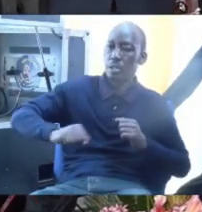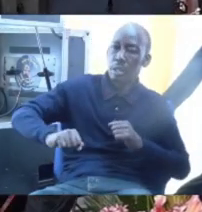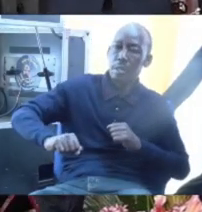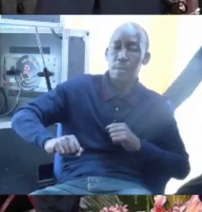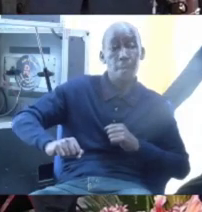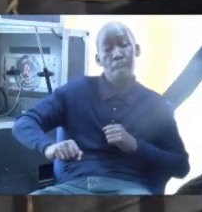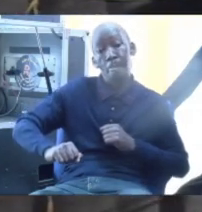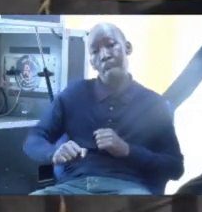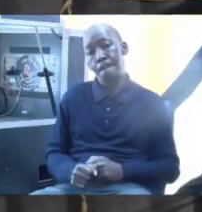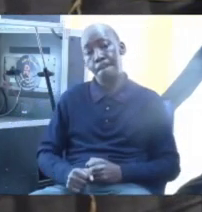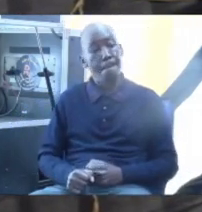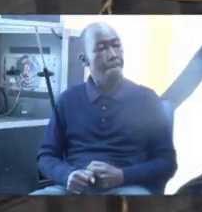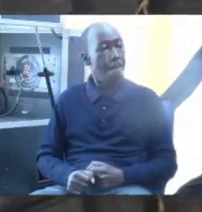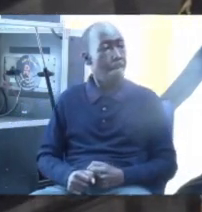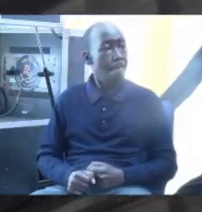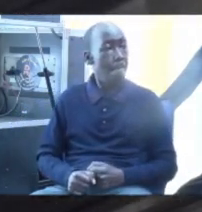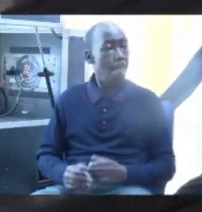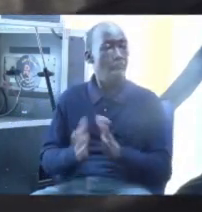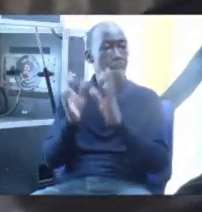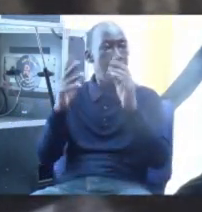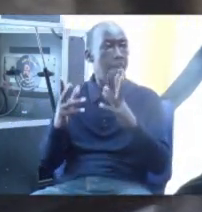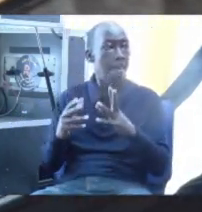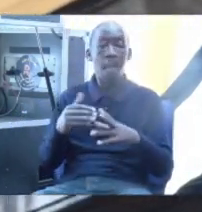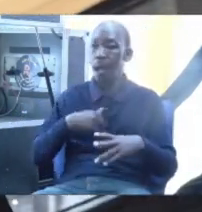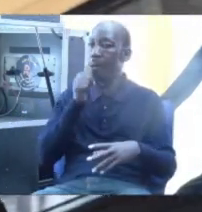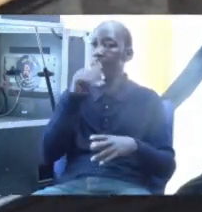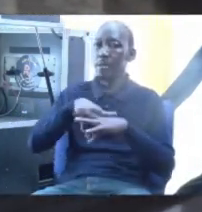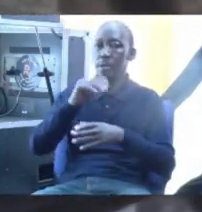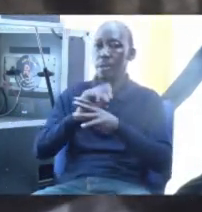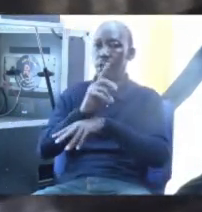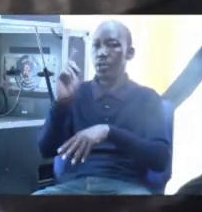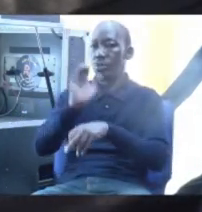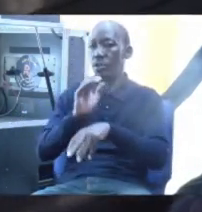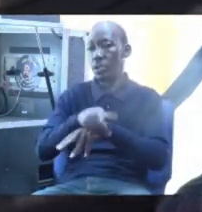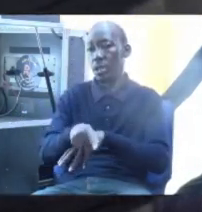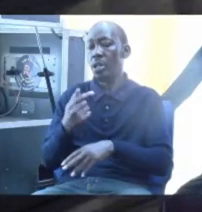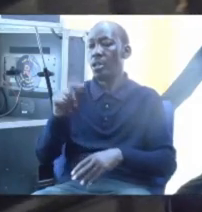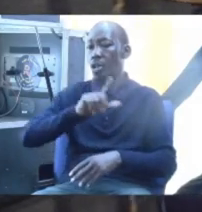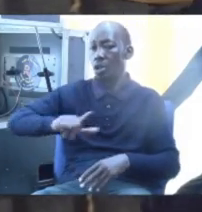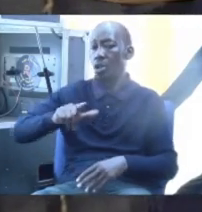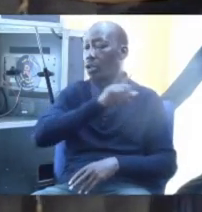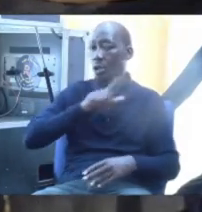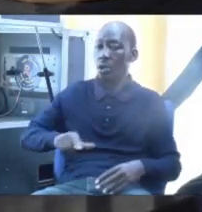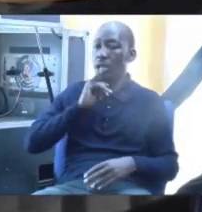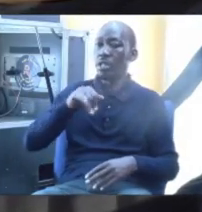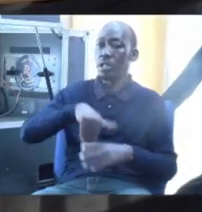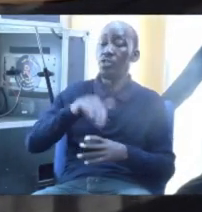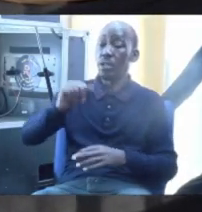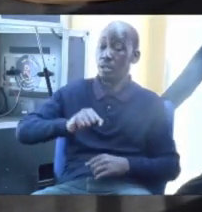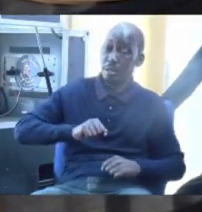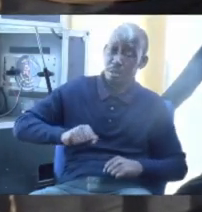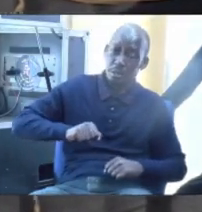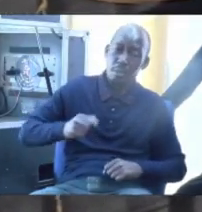yu pande wako. Hallelujah. Am I in the right church here? Yeah, I say the Lord is on your side. And